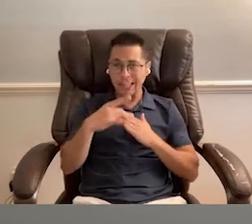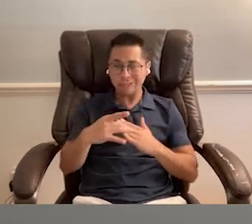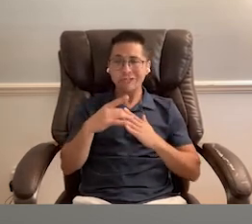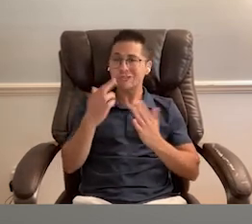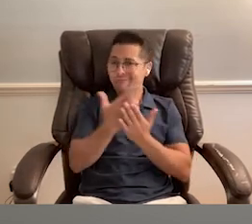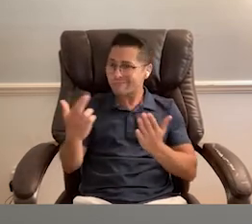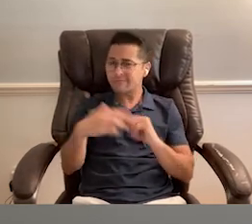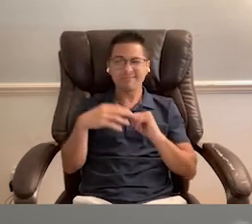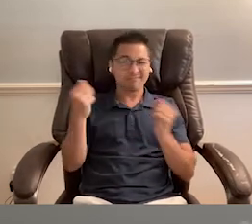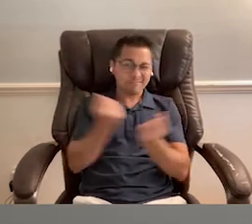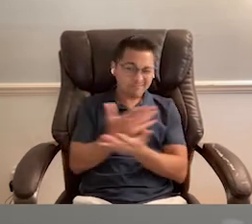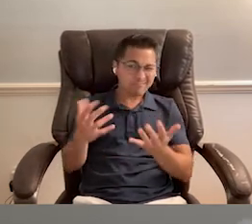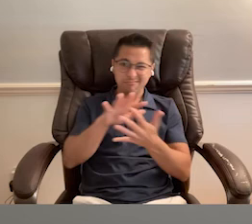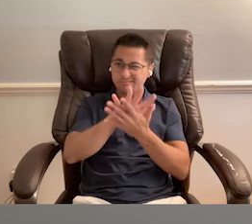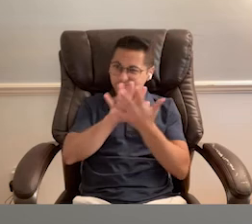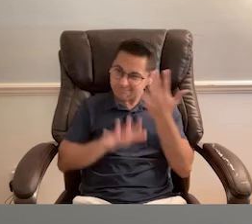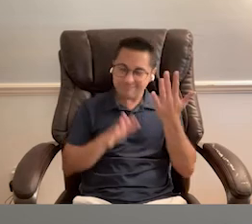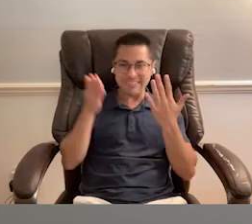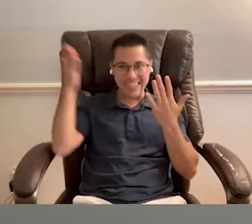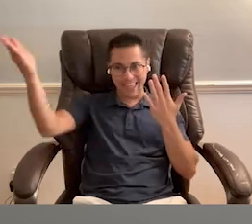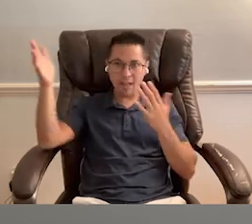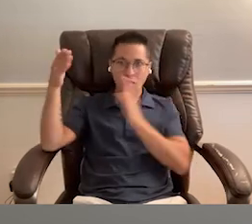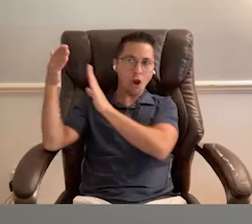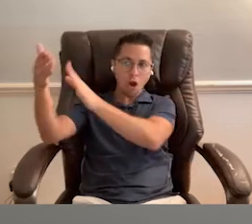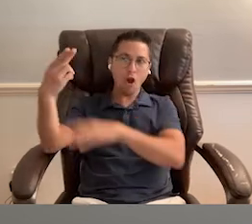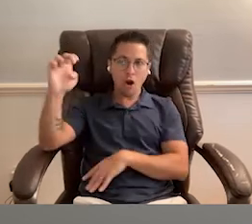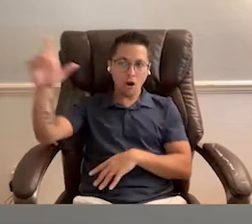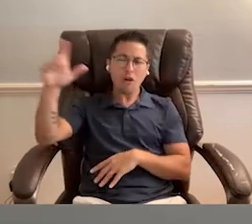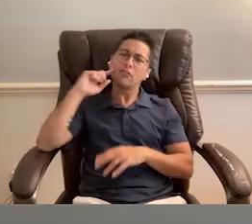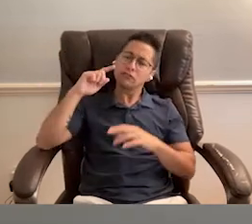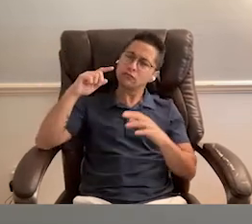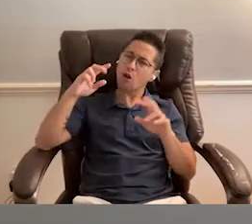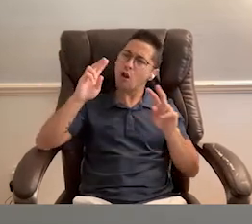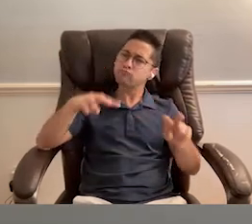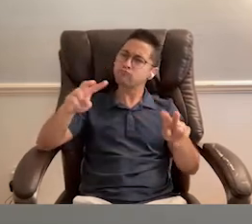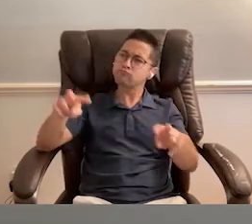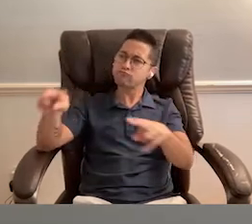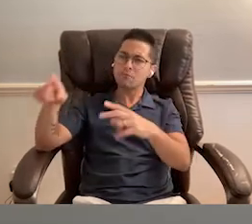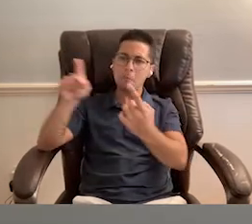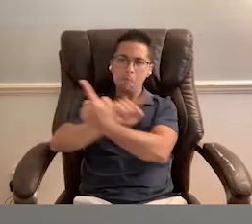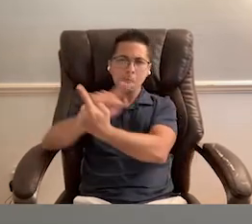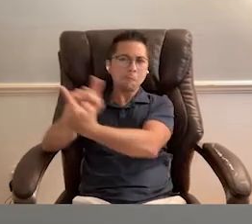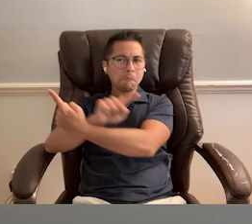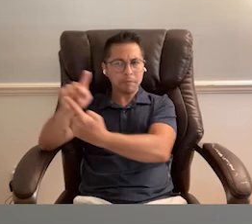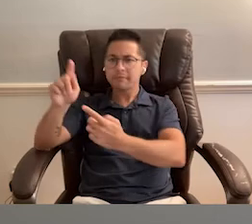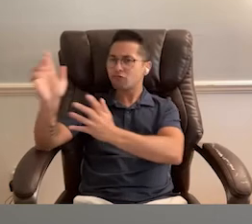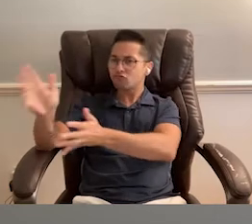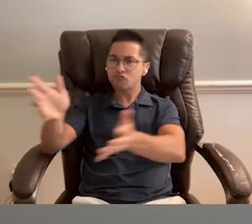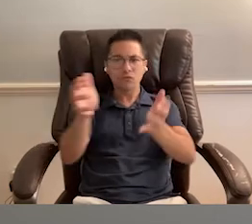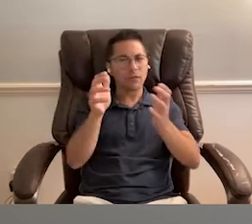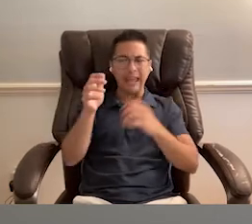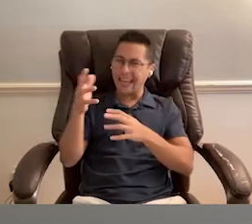resources. Everything imaginable is in that exhibitor hall. So take your time going through that hall and meeting people and talking to people